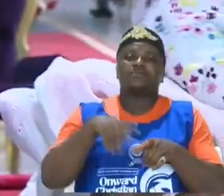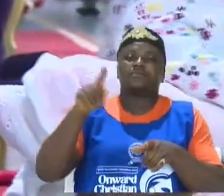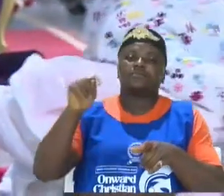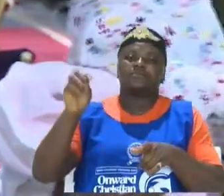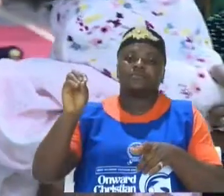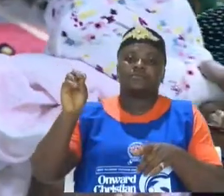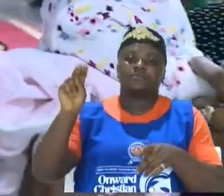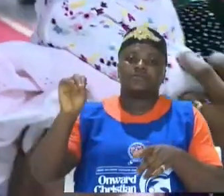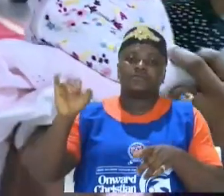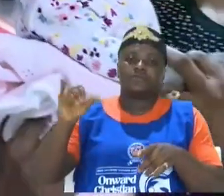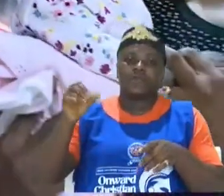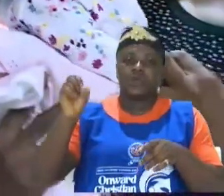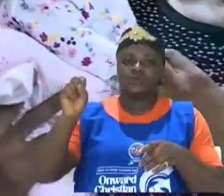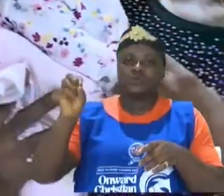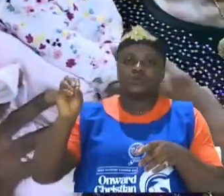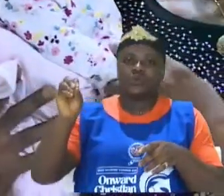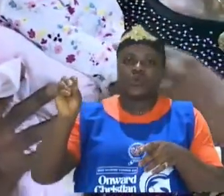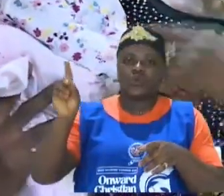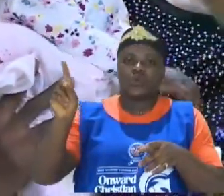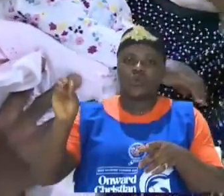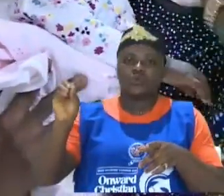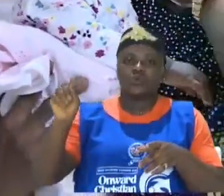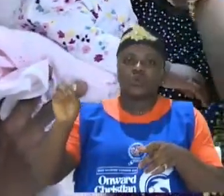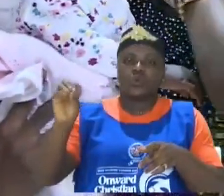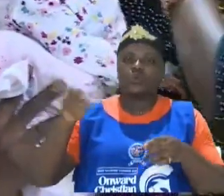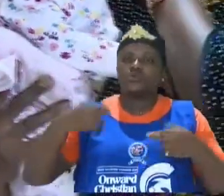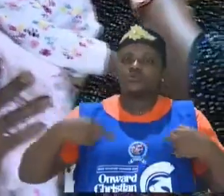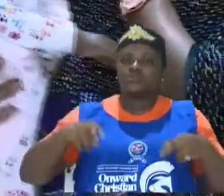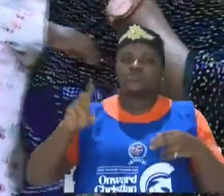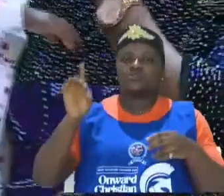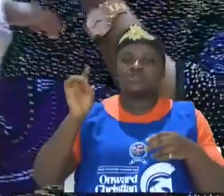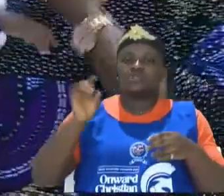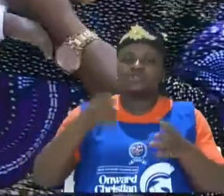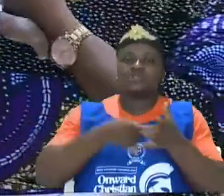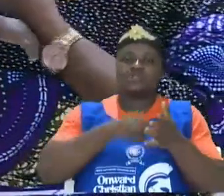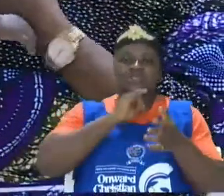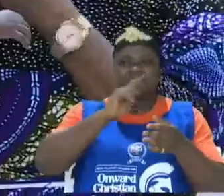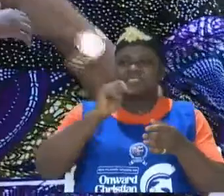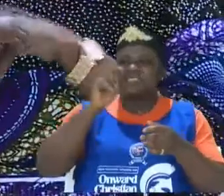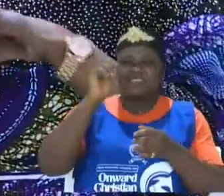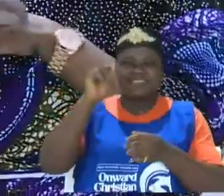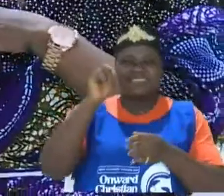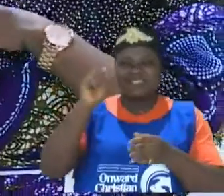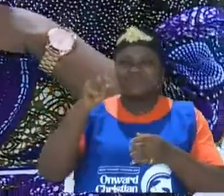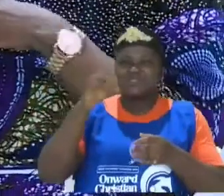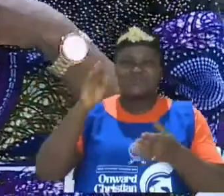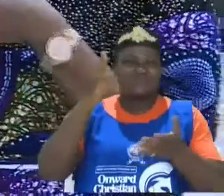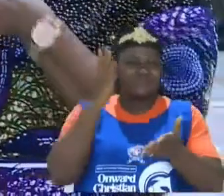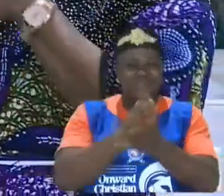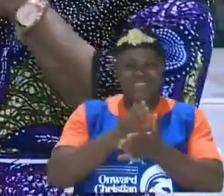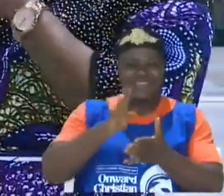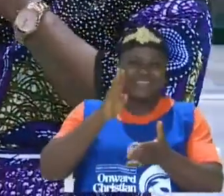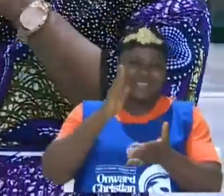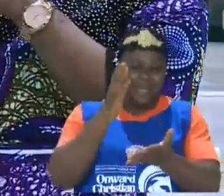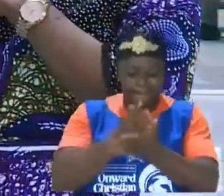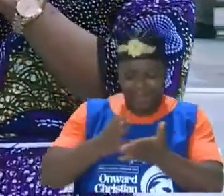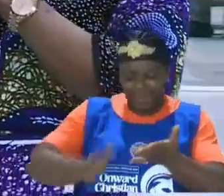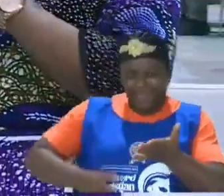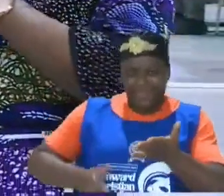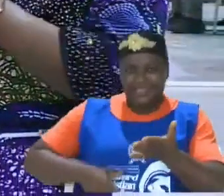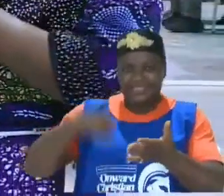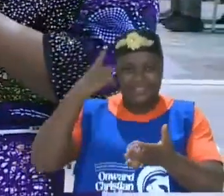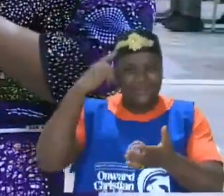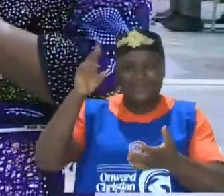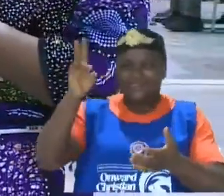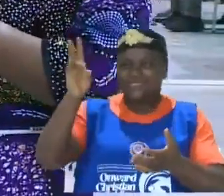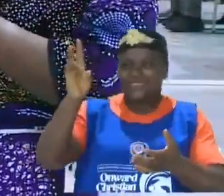Sokoto Region 18. This is a testimony of barrenness for 17 years